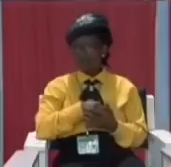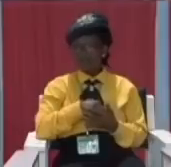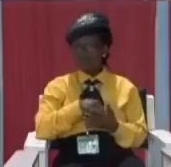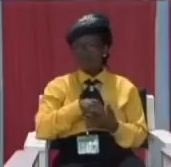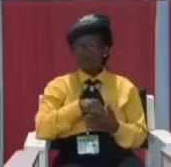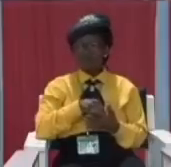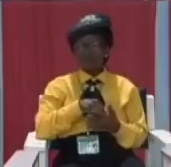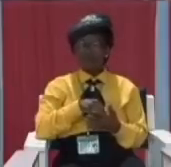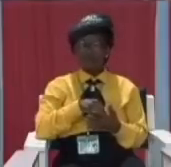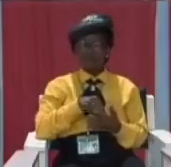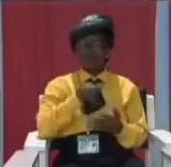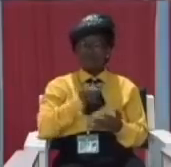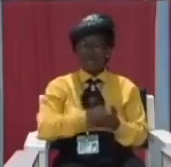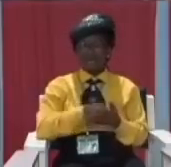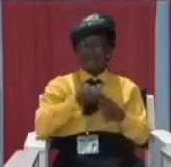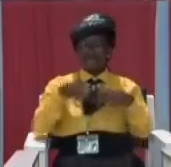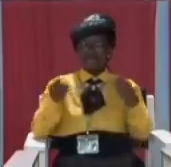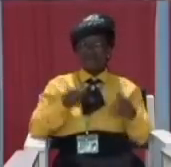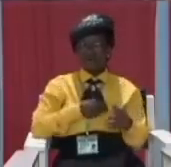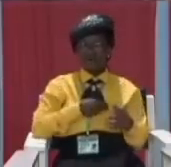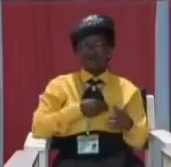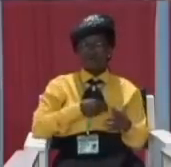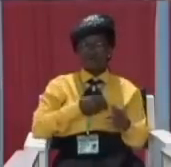That brings us to point number 6.